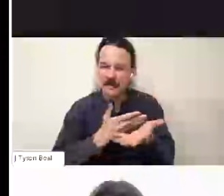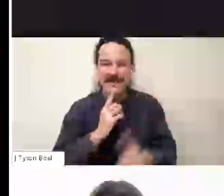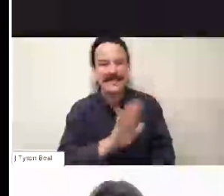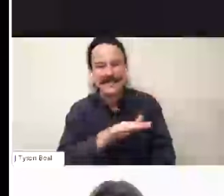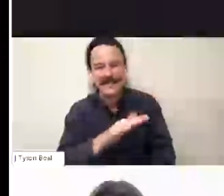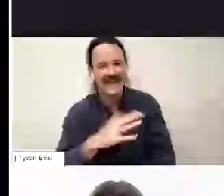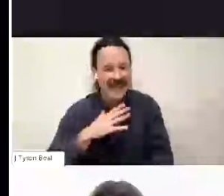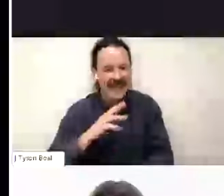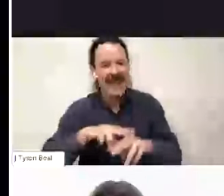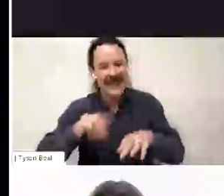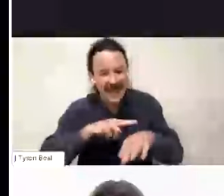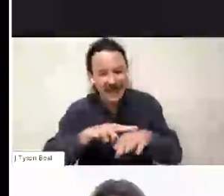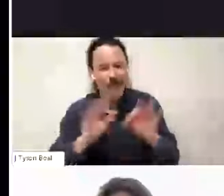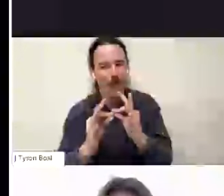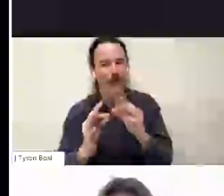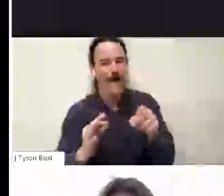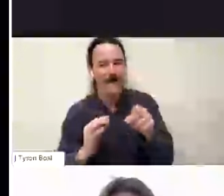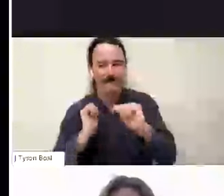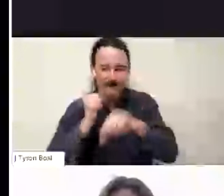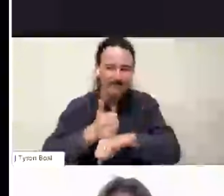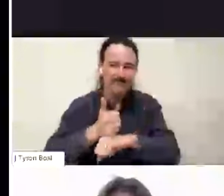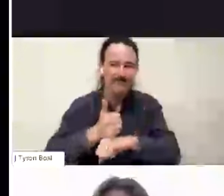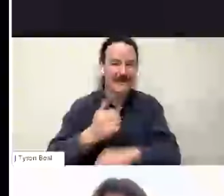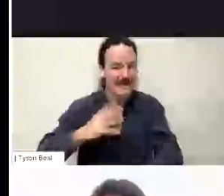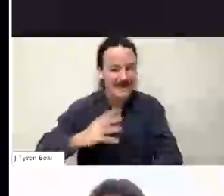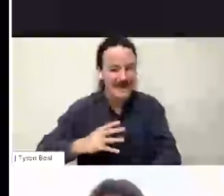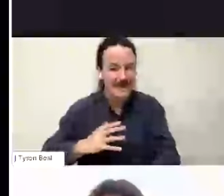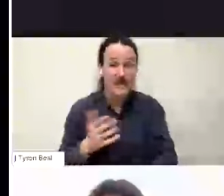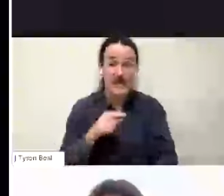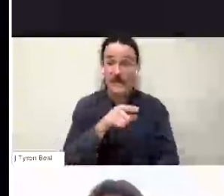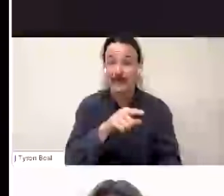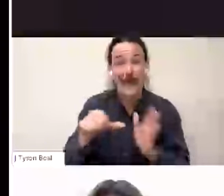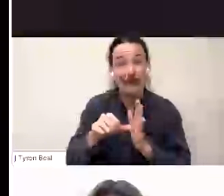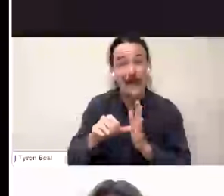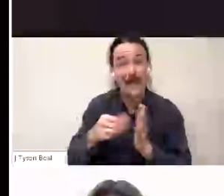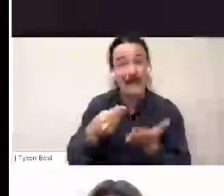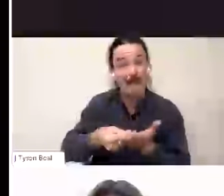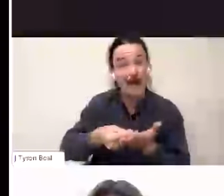So this New South Wales network was provided with a small grant,